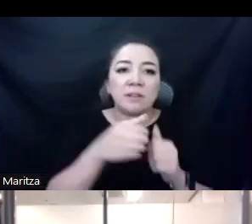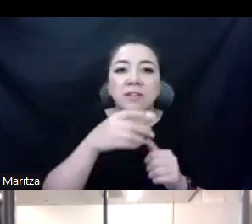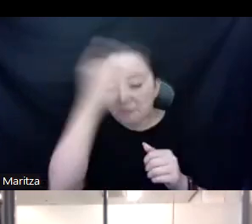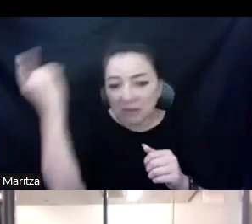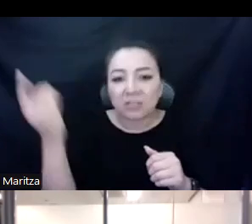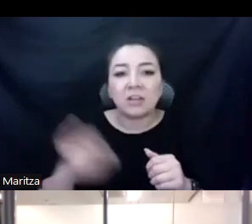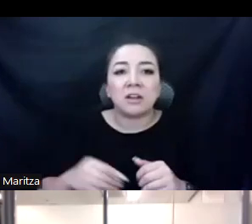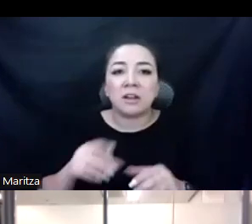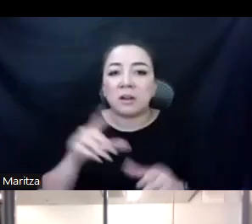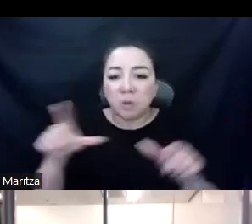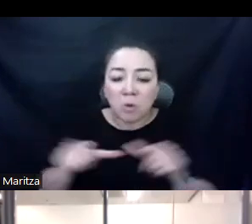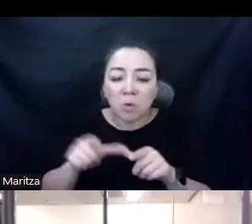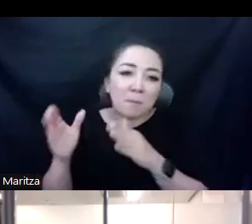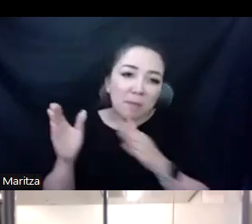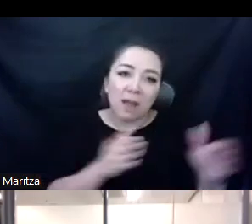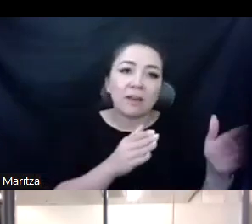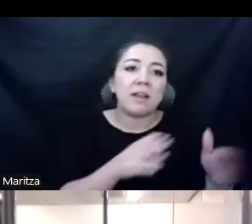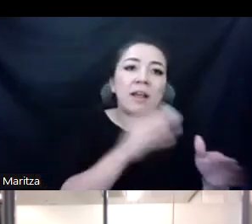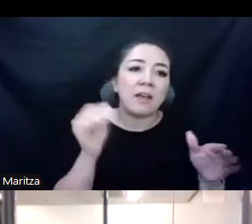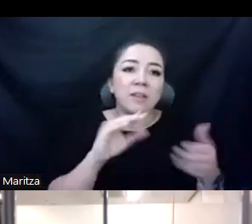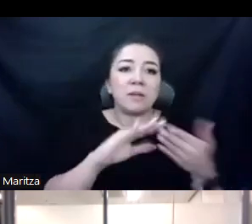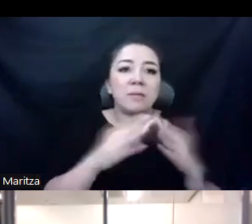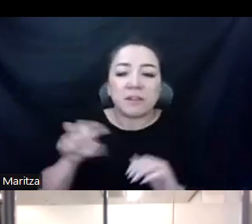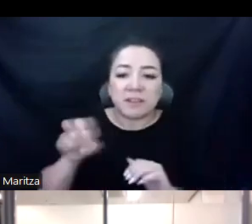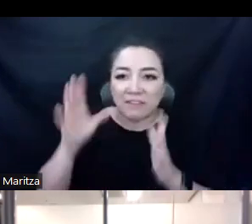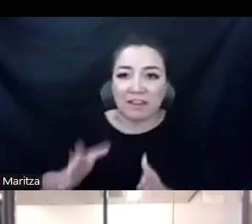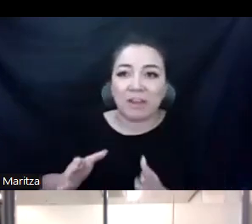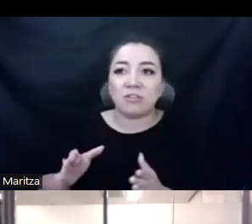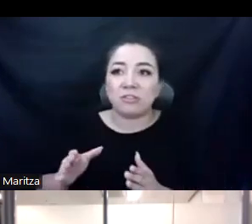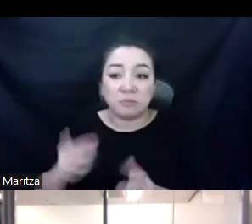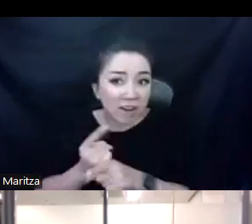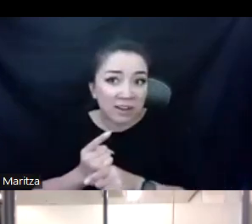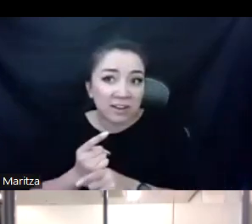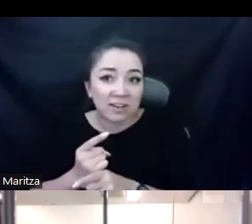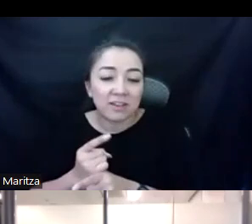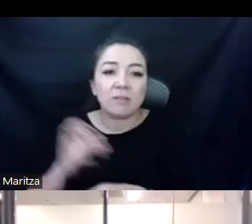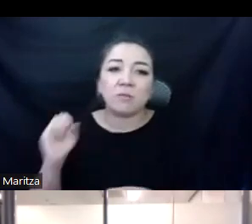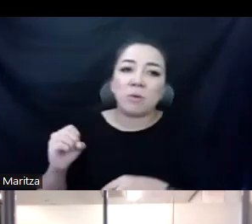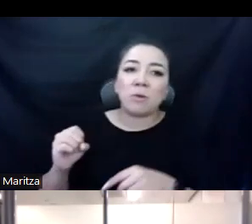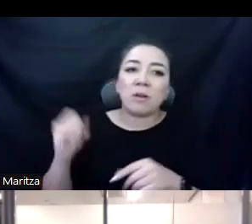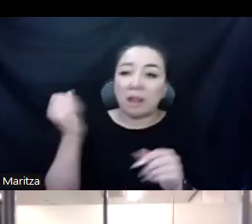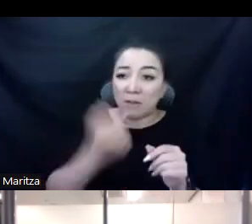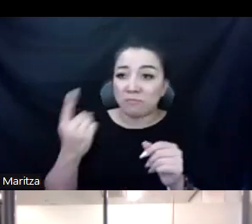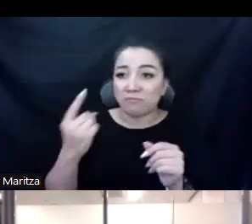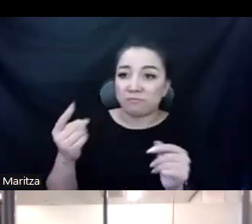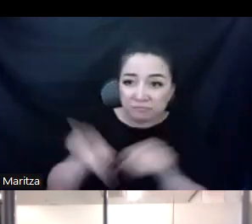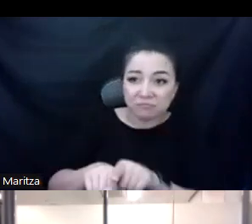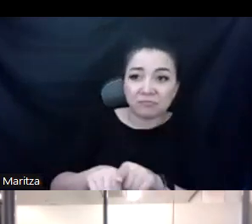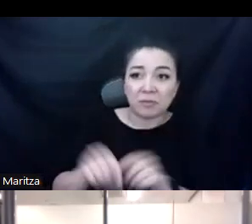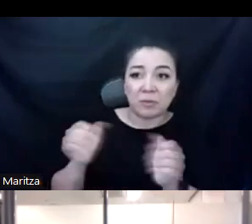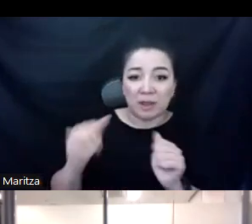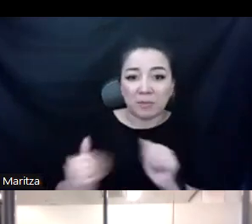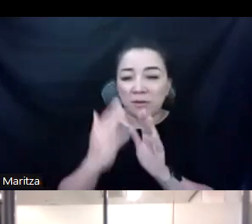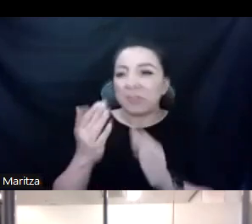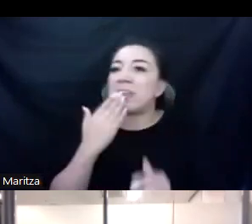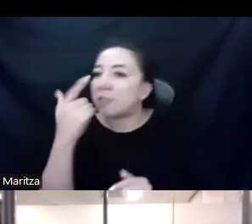in local planning and the community navigators, right? So everybody good with that approach? Thank you for the